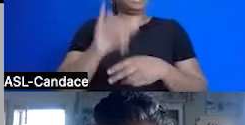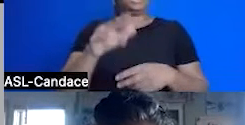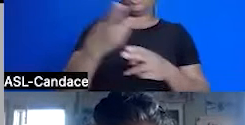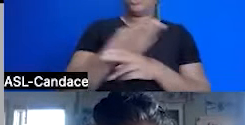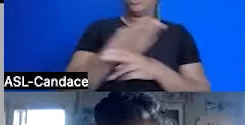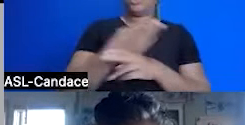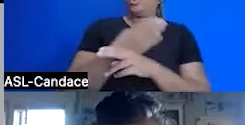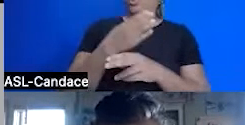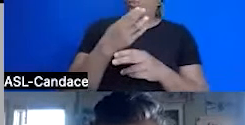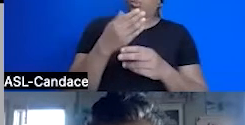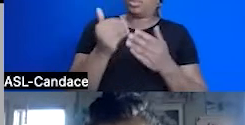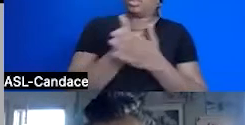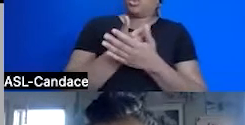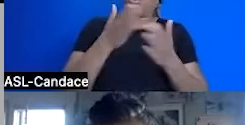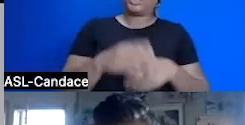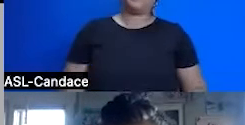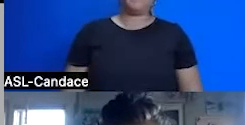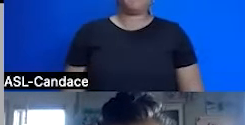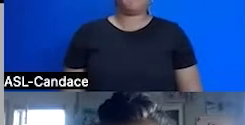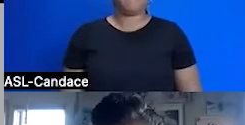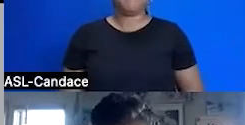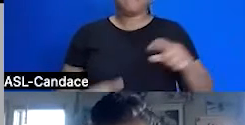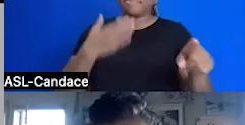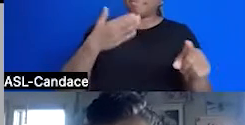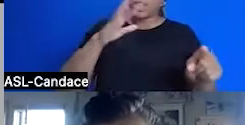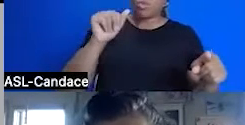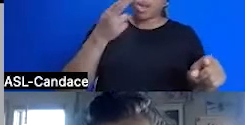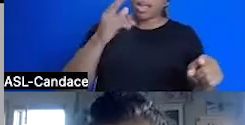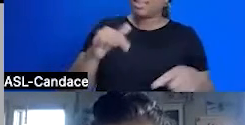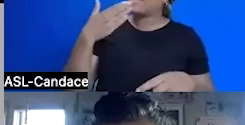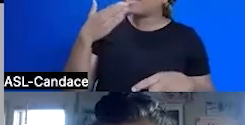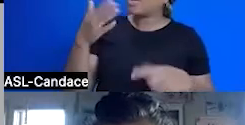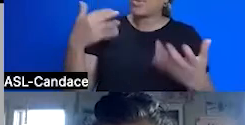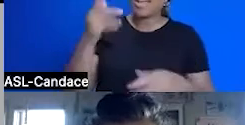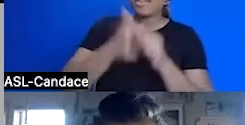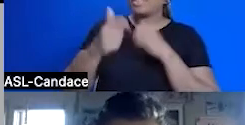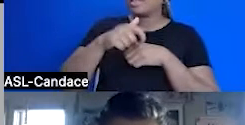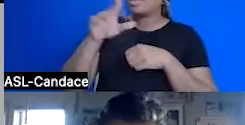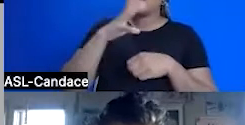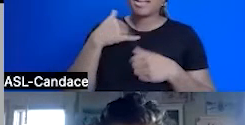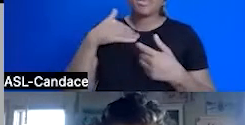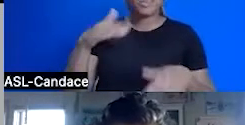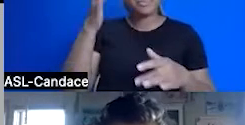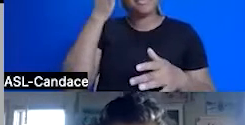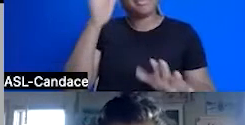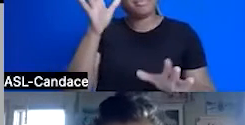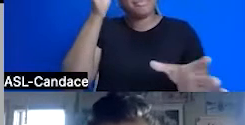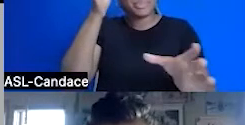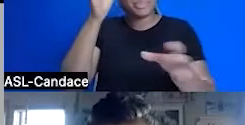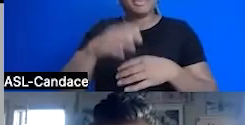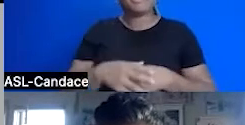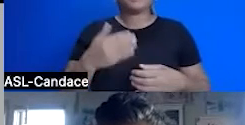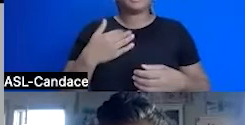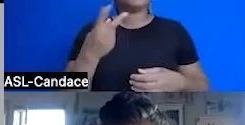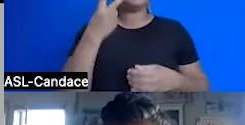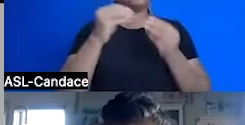Hajnal. Rahi, every time you speak, I'm like, you're so brilliant. The next slide, please. So we have two more questions